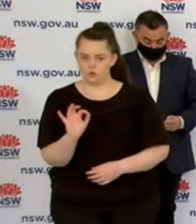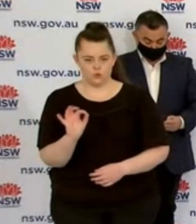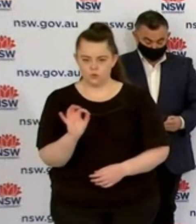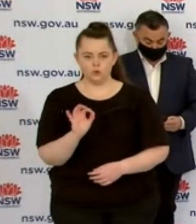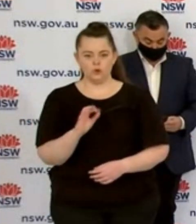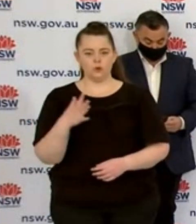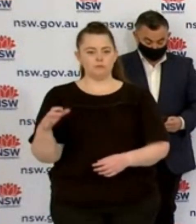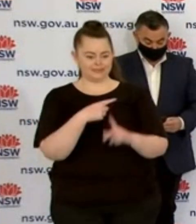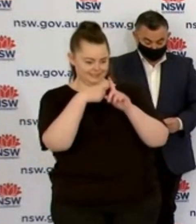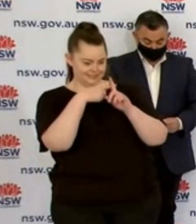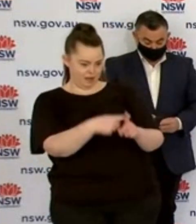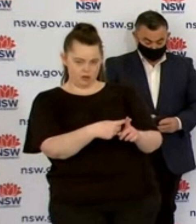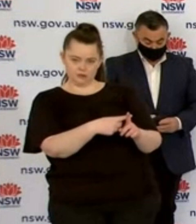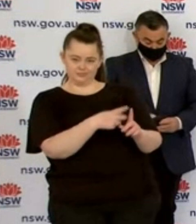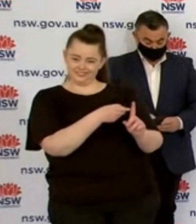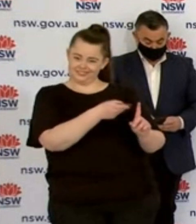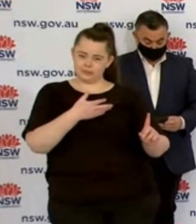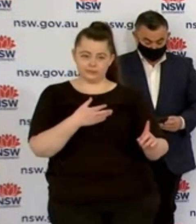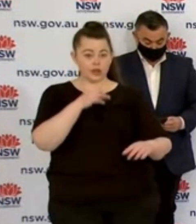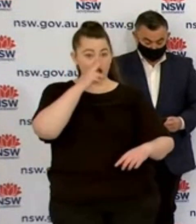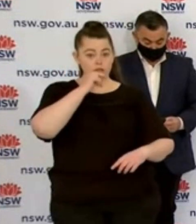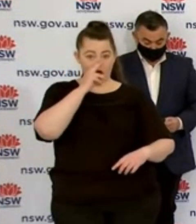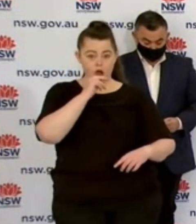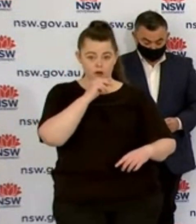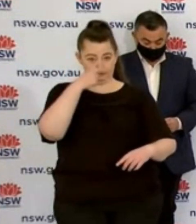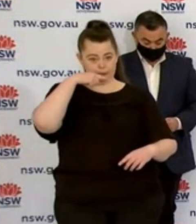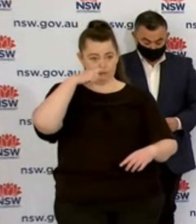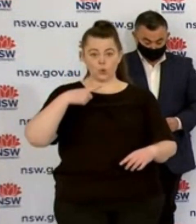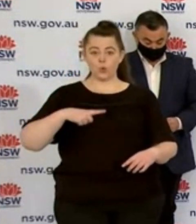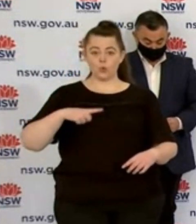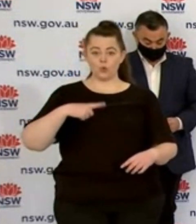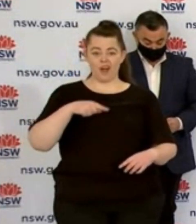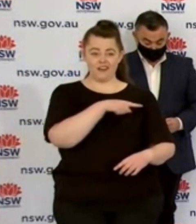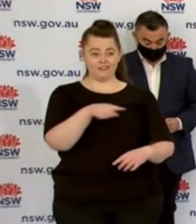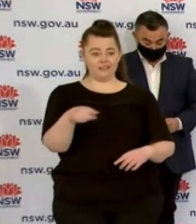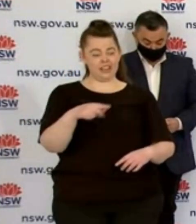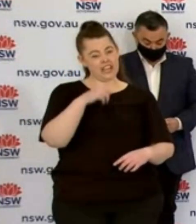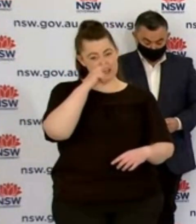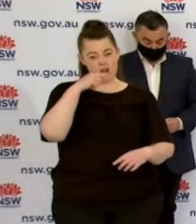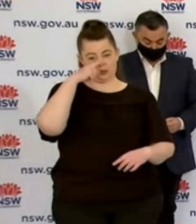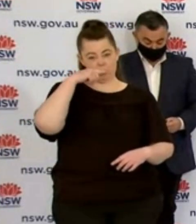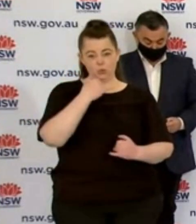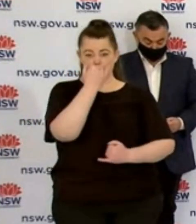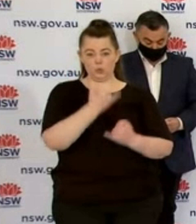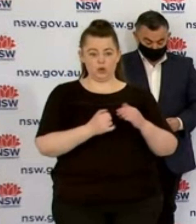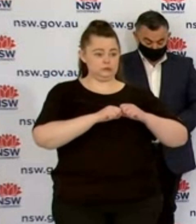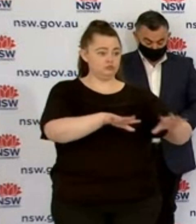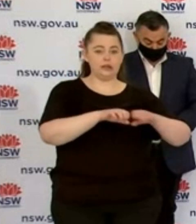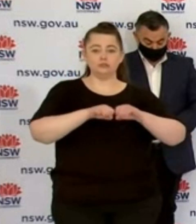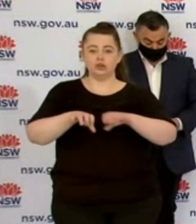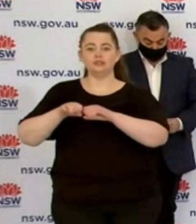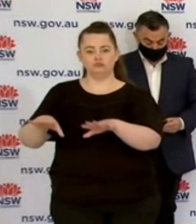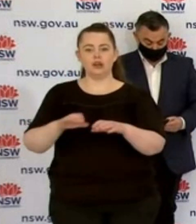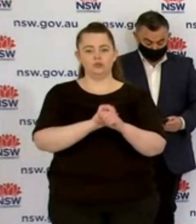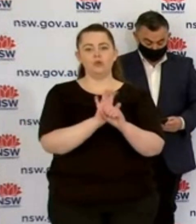the younger age groups because we know that they are the predominantly driving the spread. Those younger